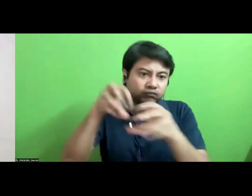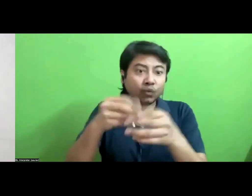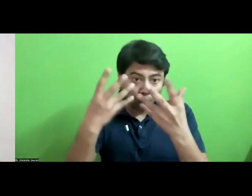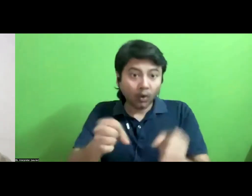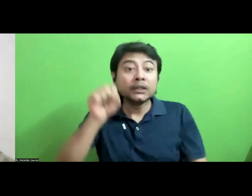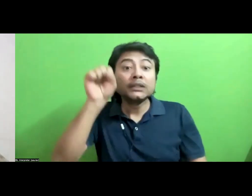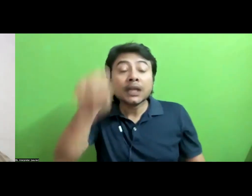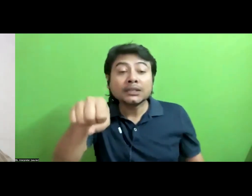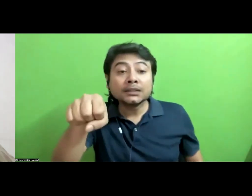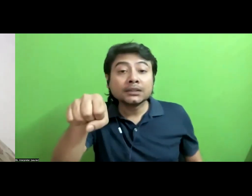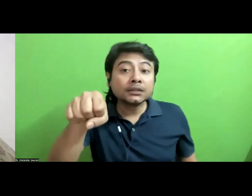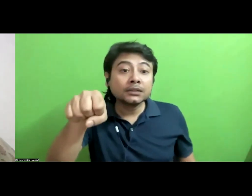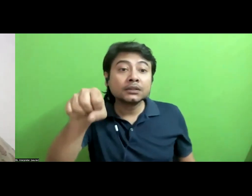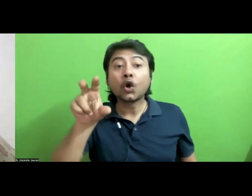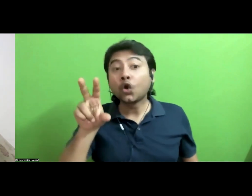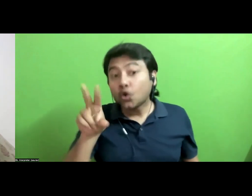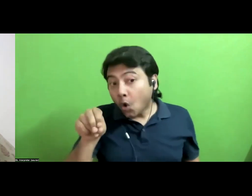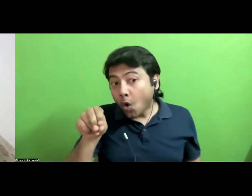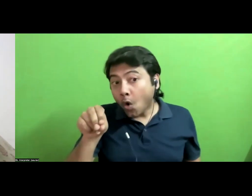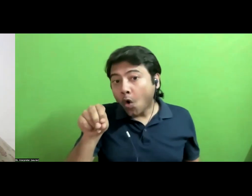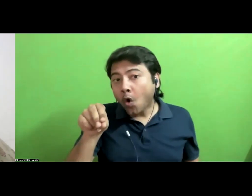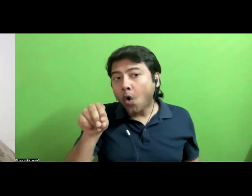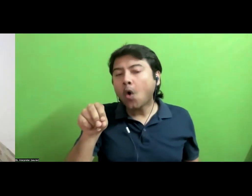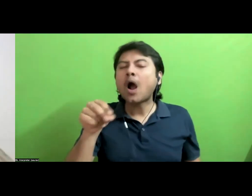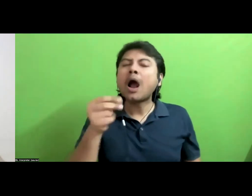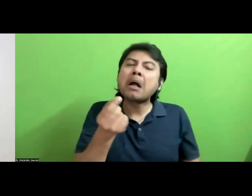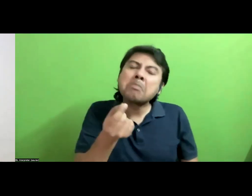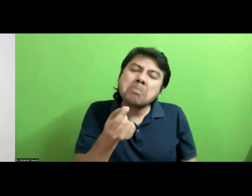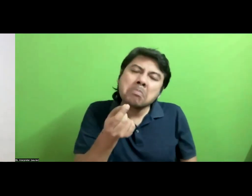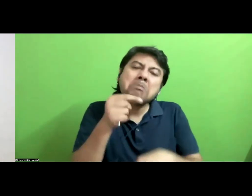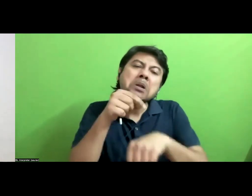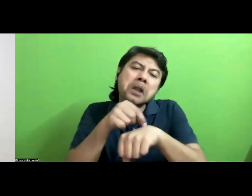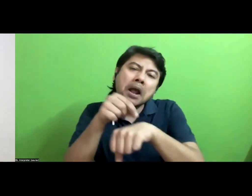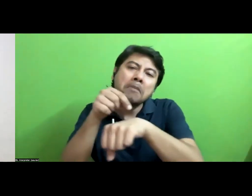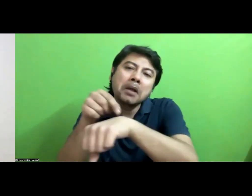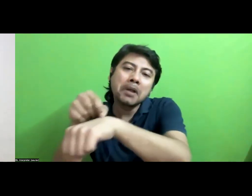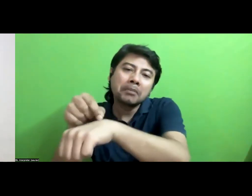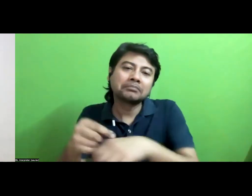We'll give you about 20-30 seconds for doing it.